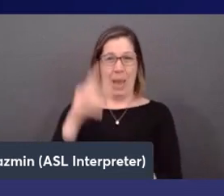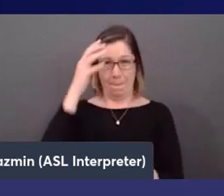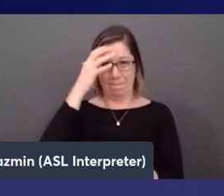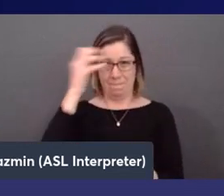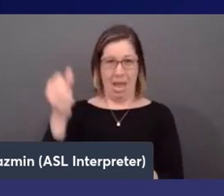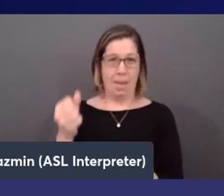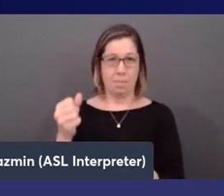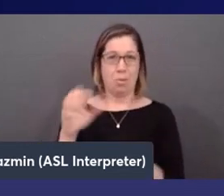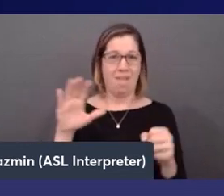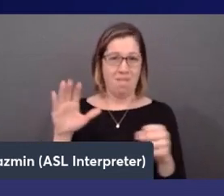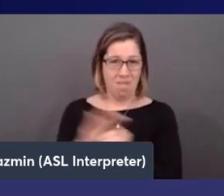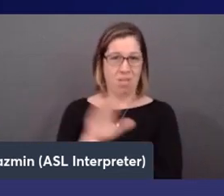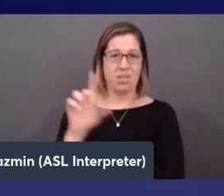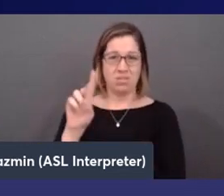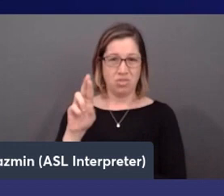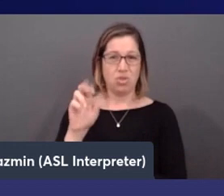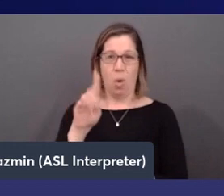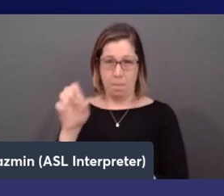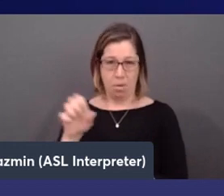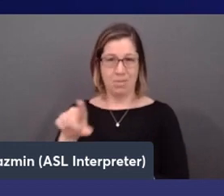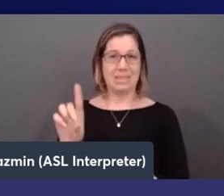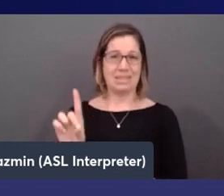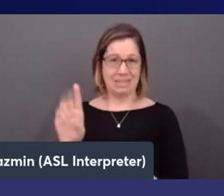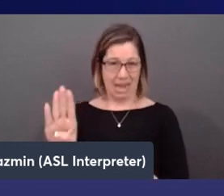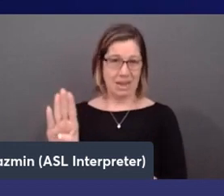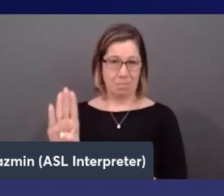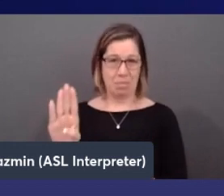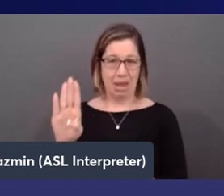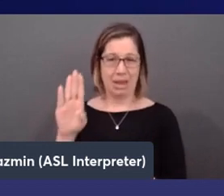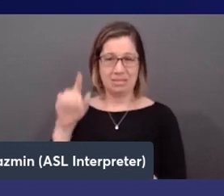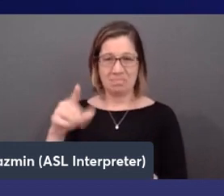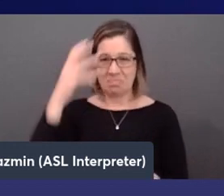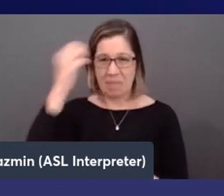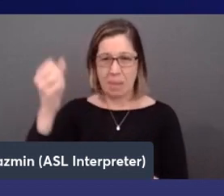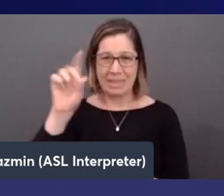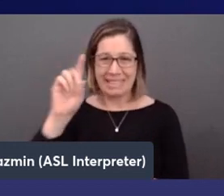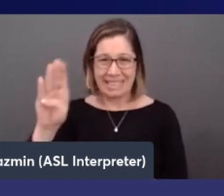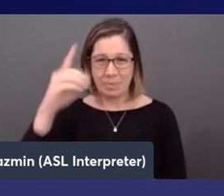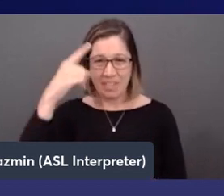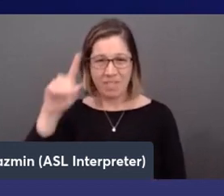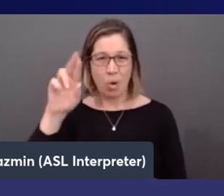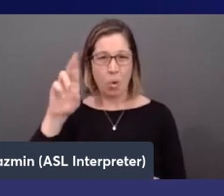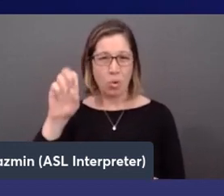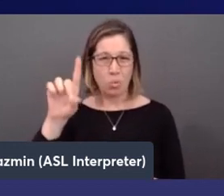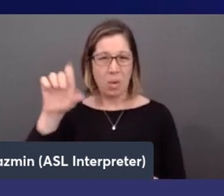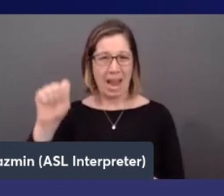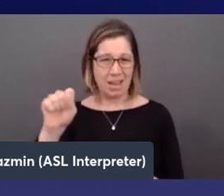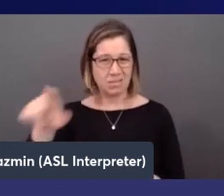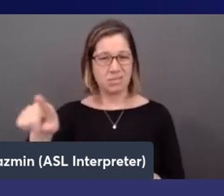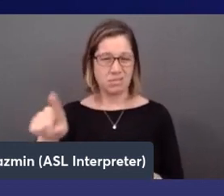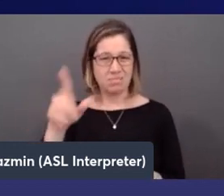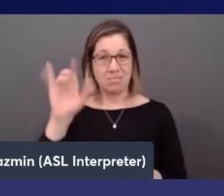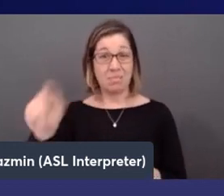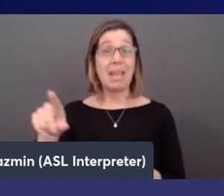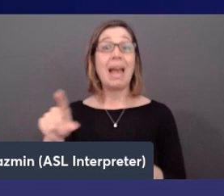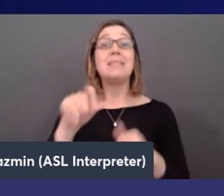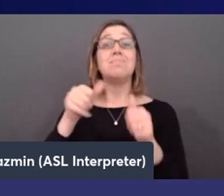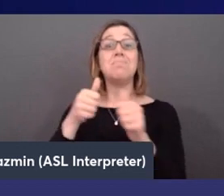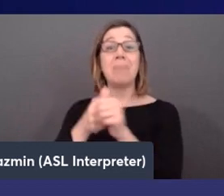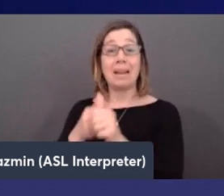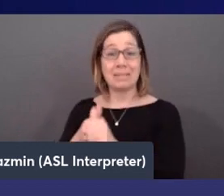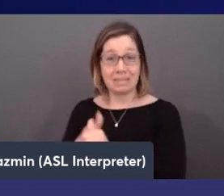durable database that is intended to be as a primary storage that is backed up by a multi-C transaction